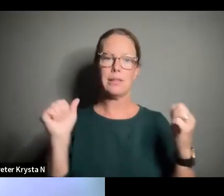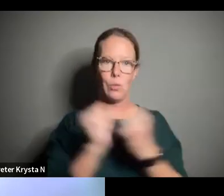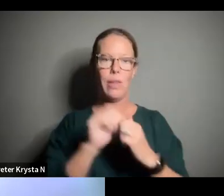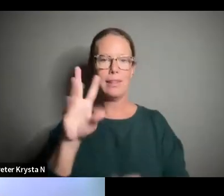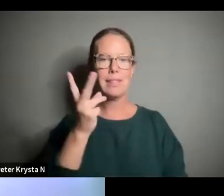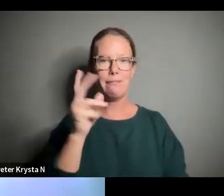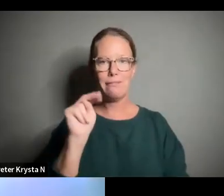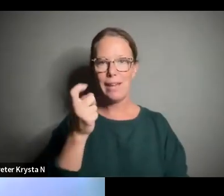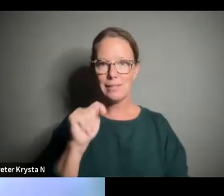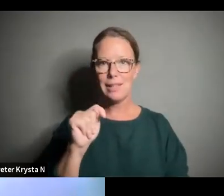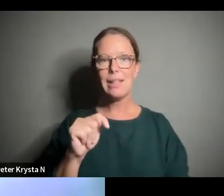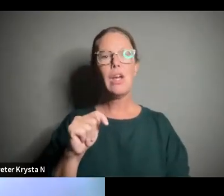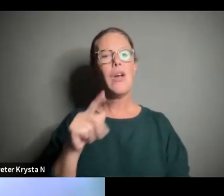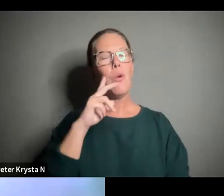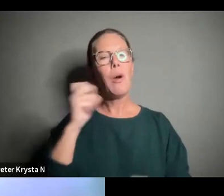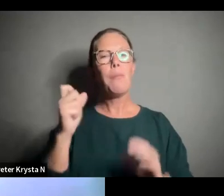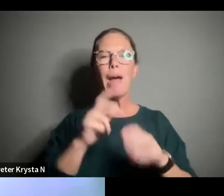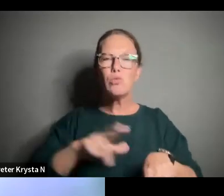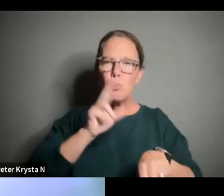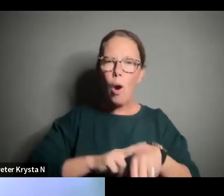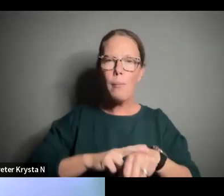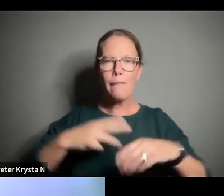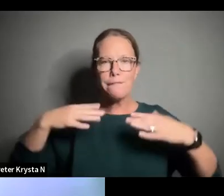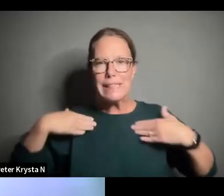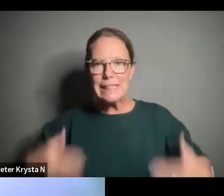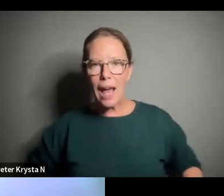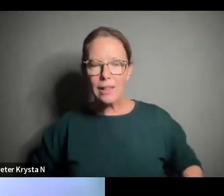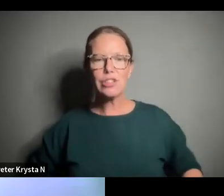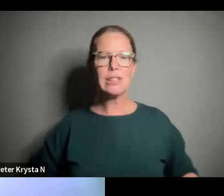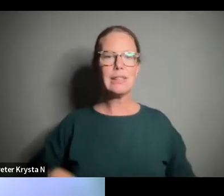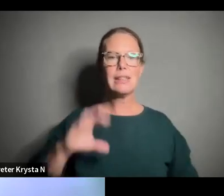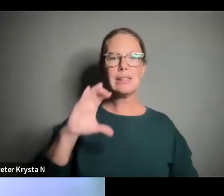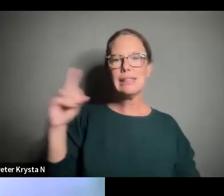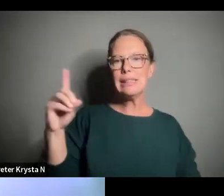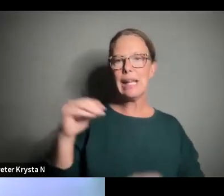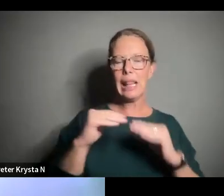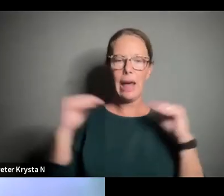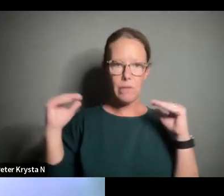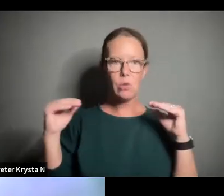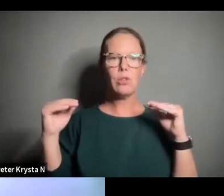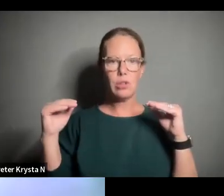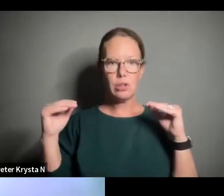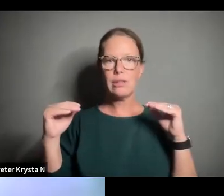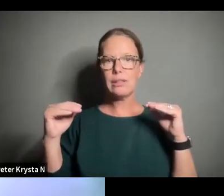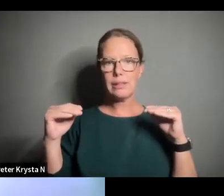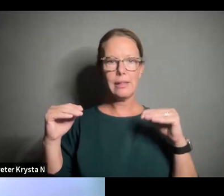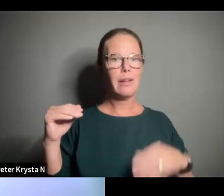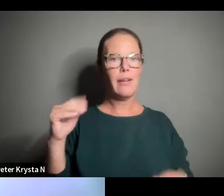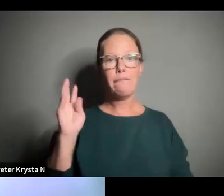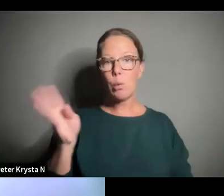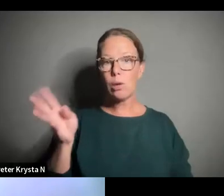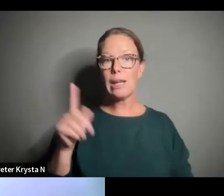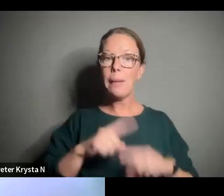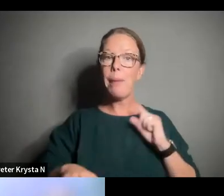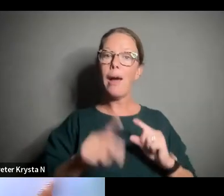we go back to normal physiology, there's things we may not even realize. So our carbon dioxide level is usually 40 in our bodies. People chronically